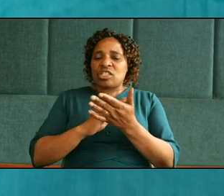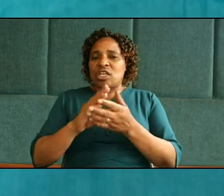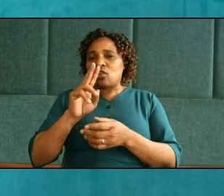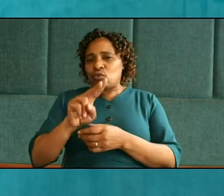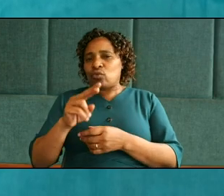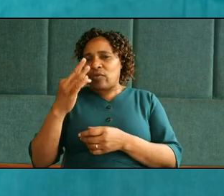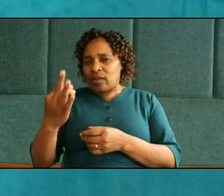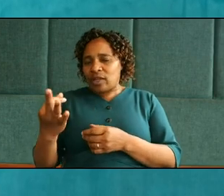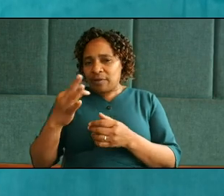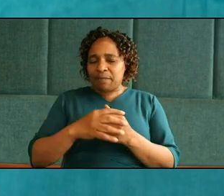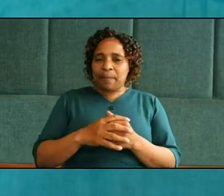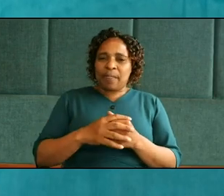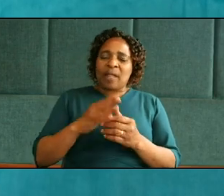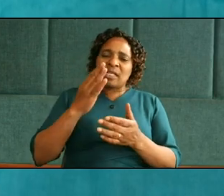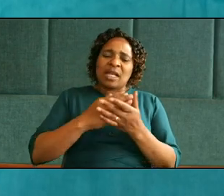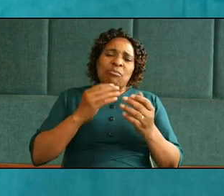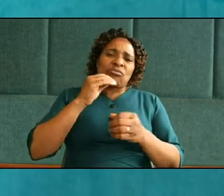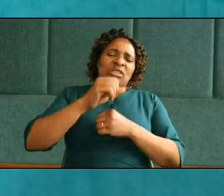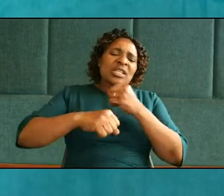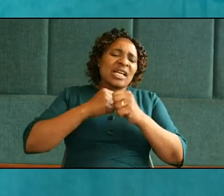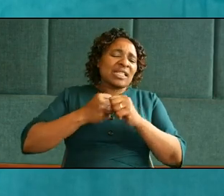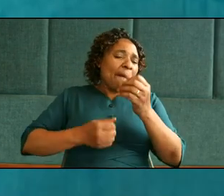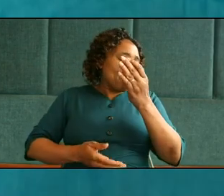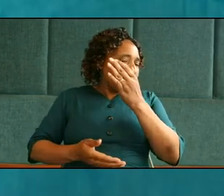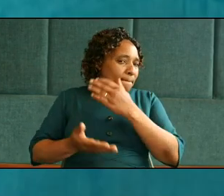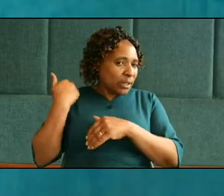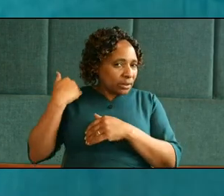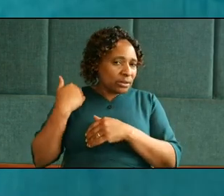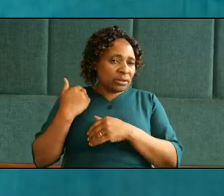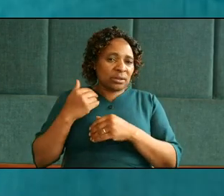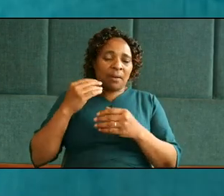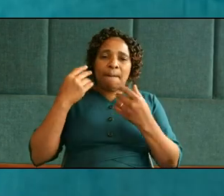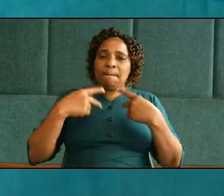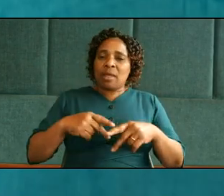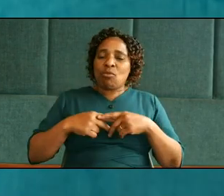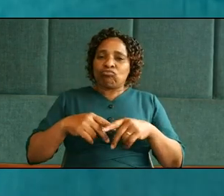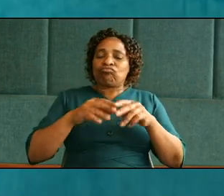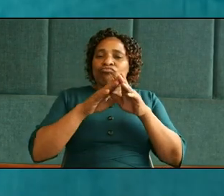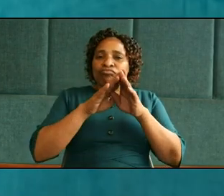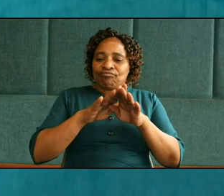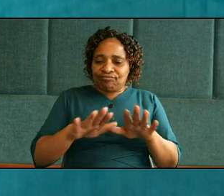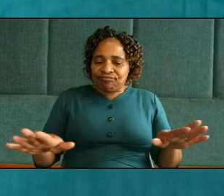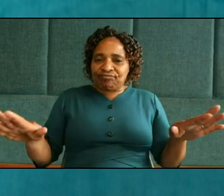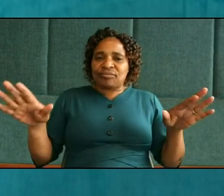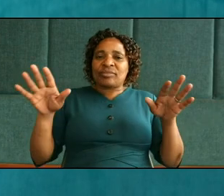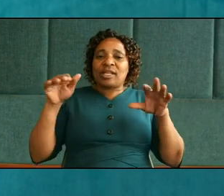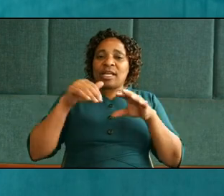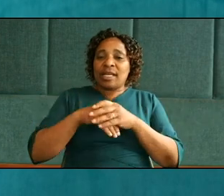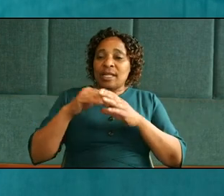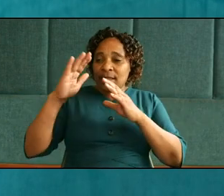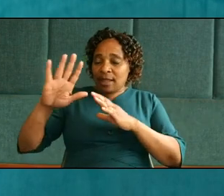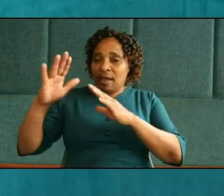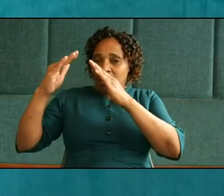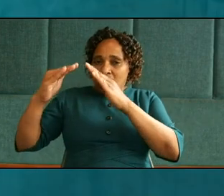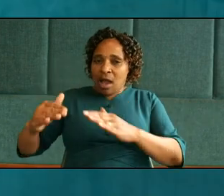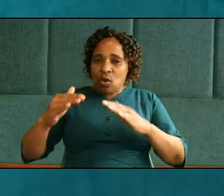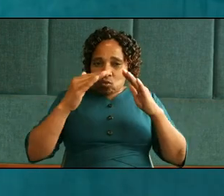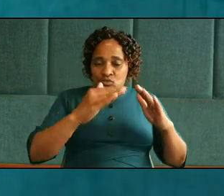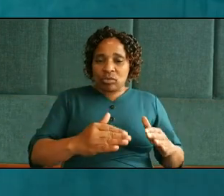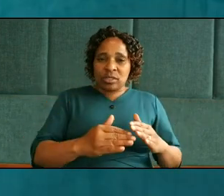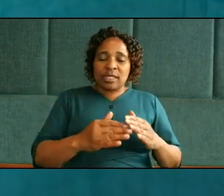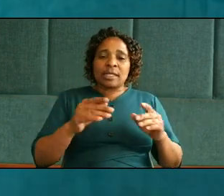three excerpts that said, some years had passed since the people had settled in their possessions and already could be seen cropping out of the